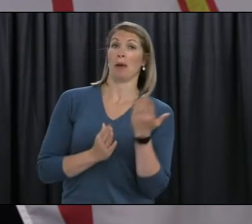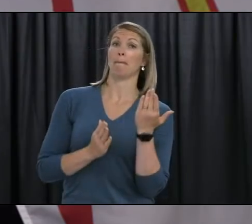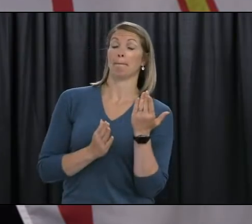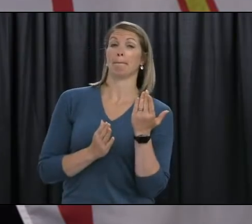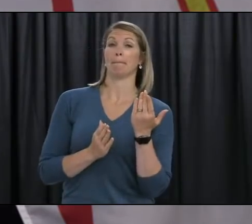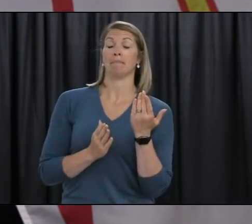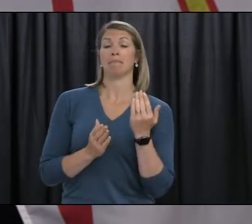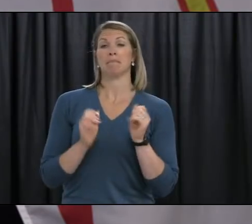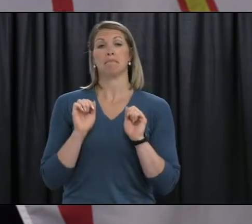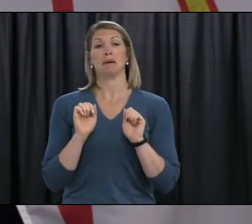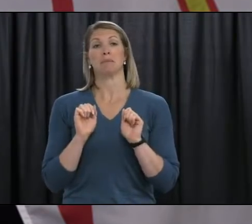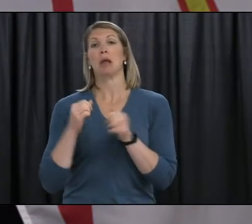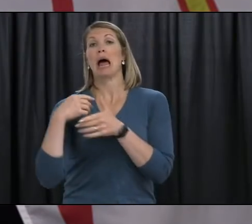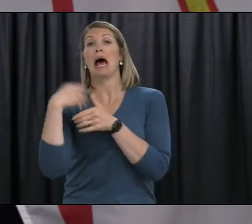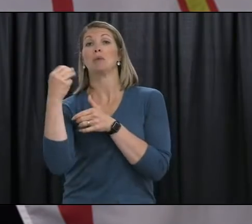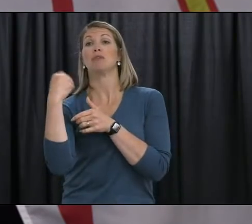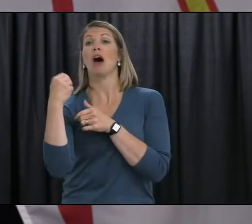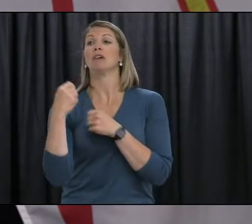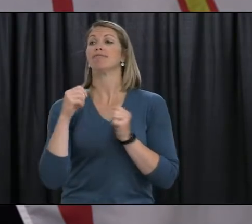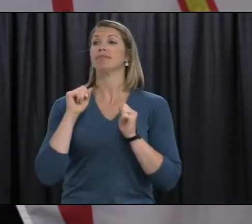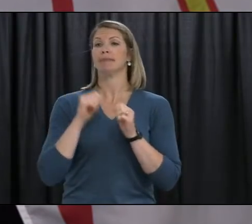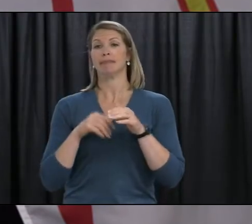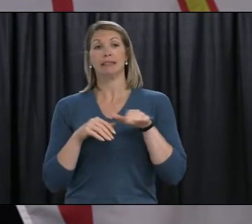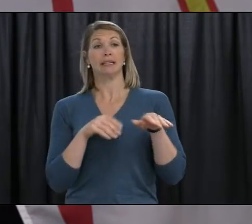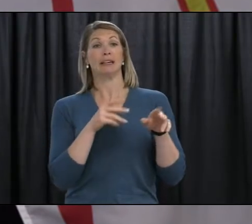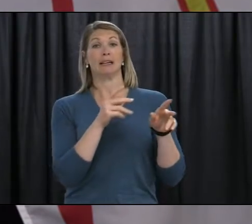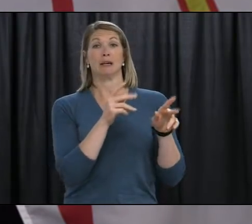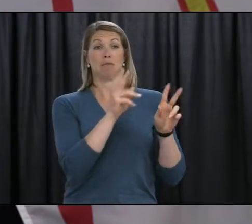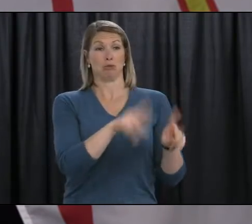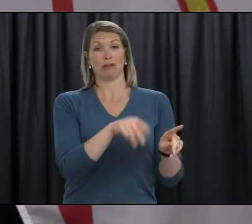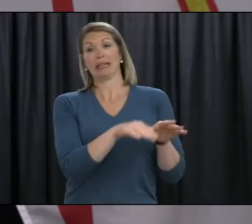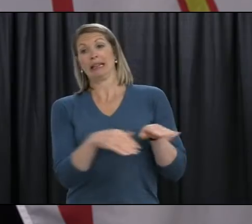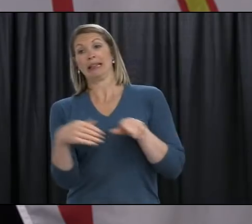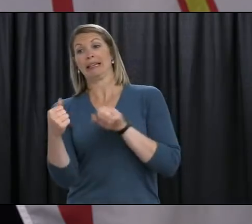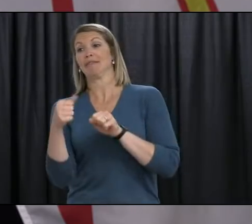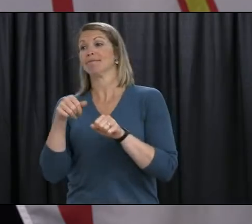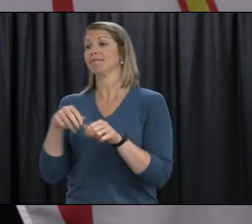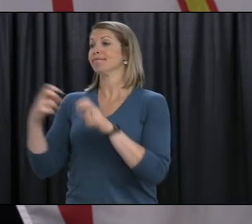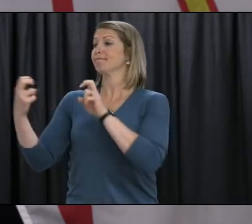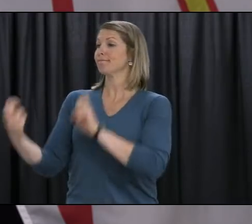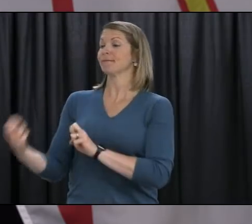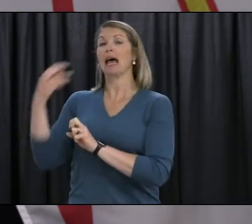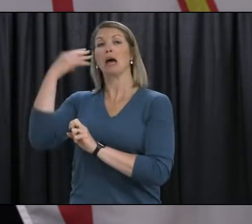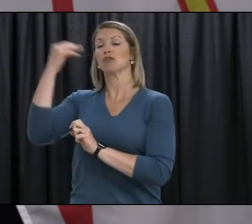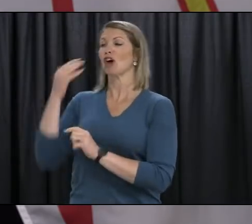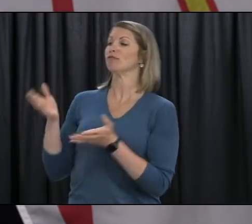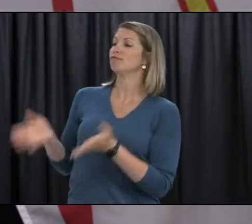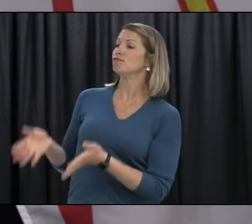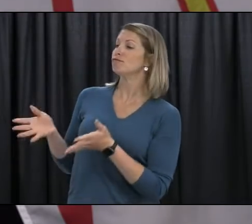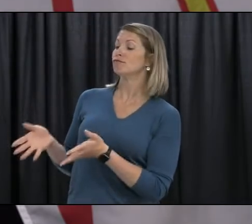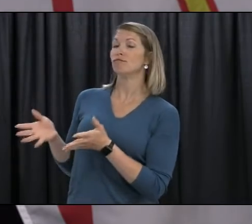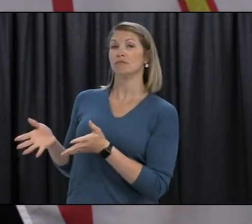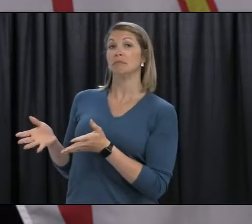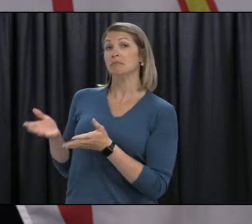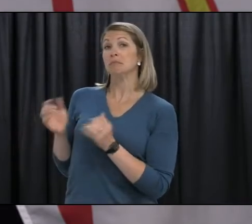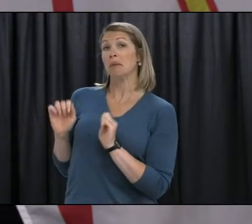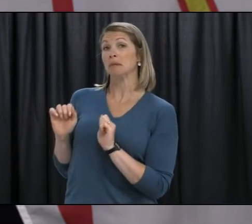some lovely outdoor spaces, for example, that they could have people go to on nice days. And in those